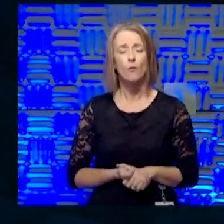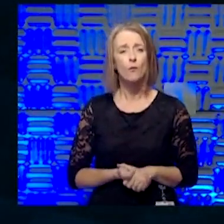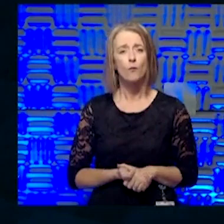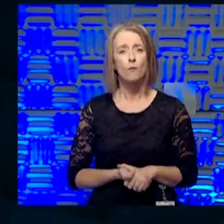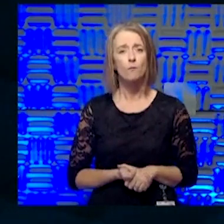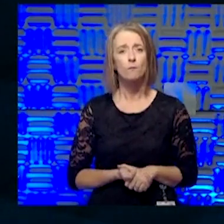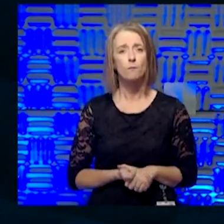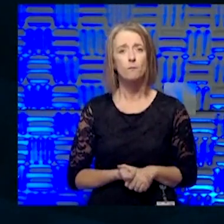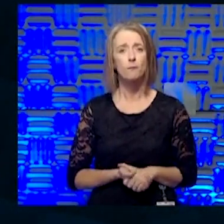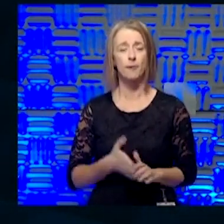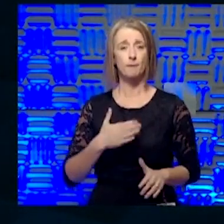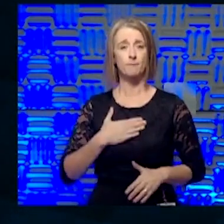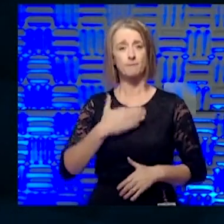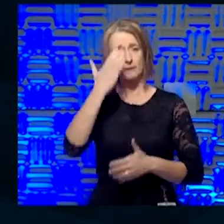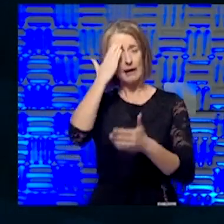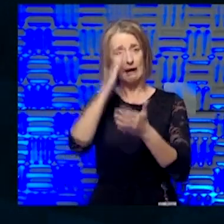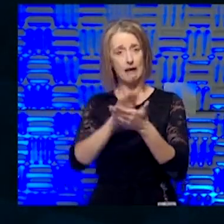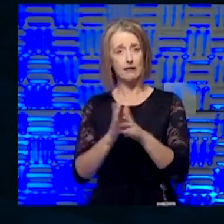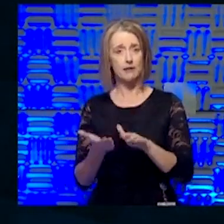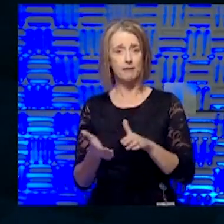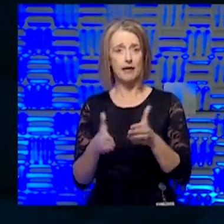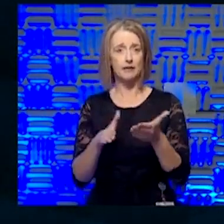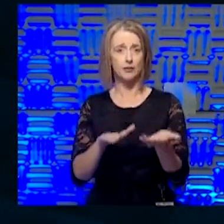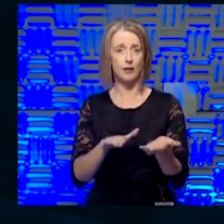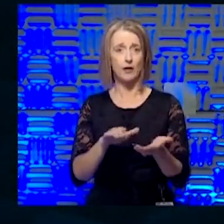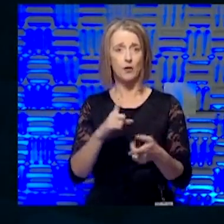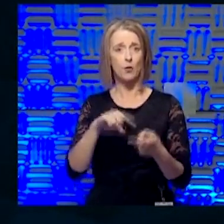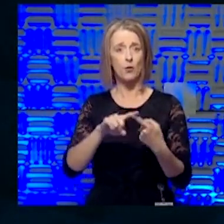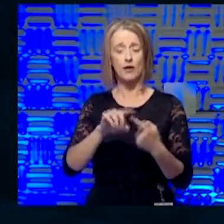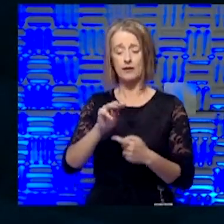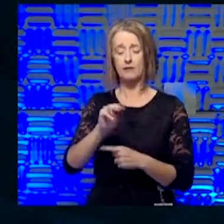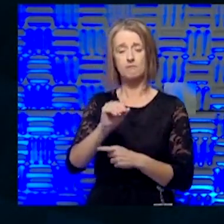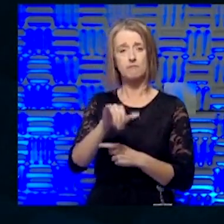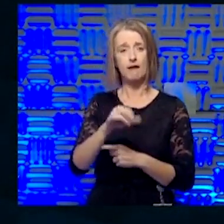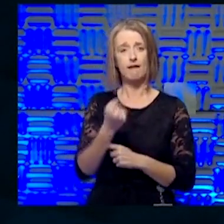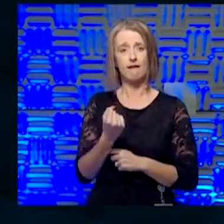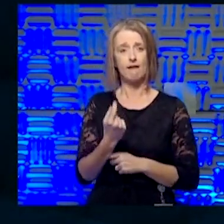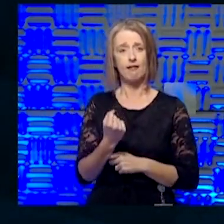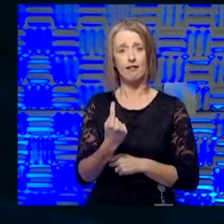Well, my husband passed away from it on May 11th.